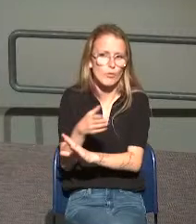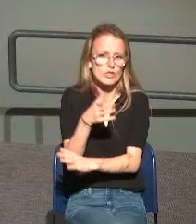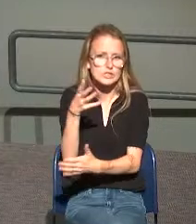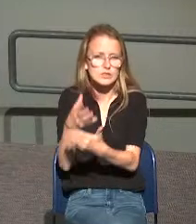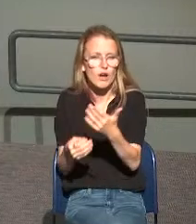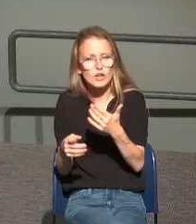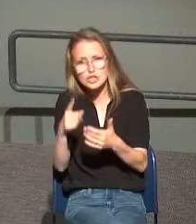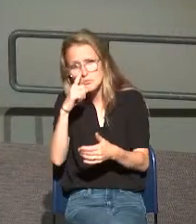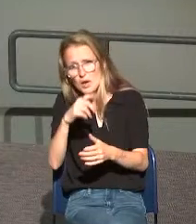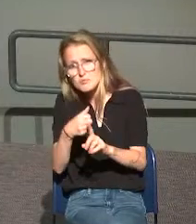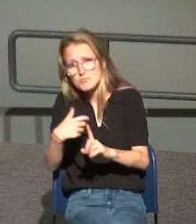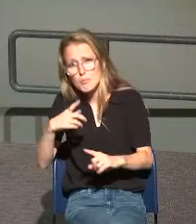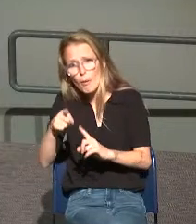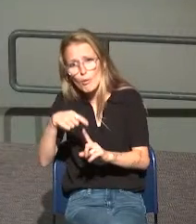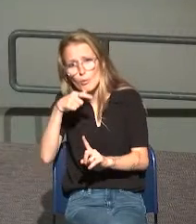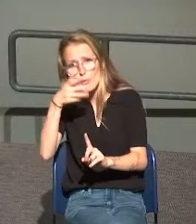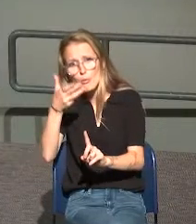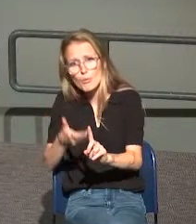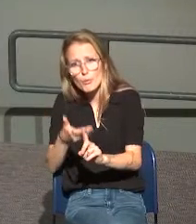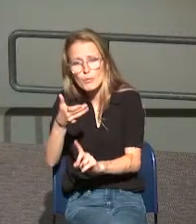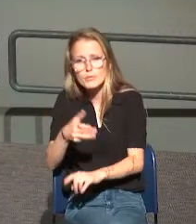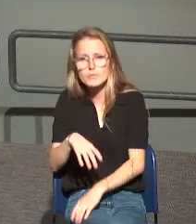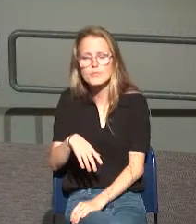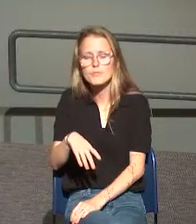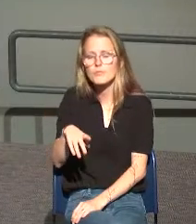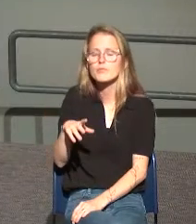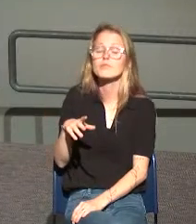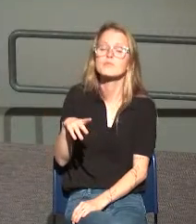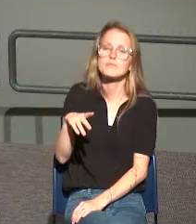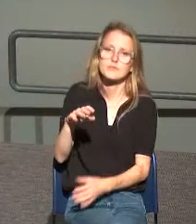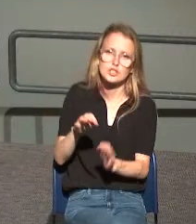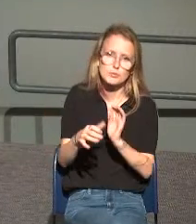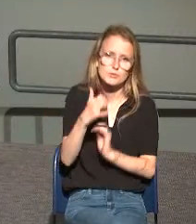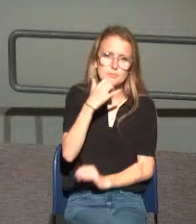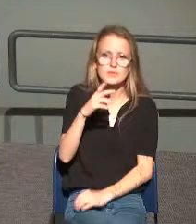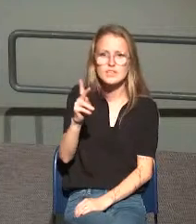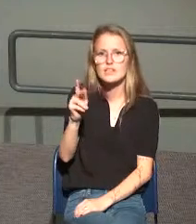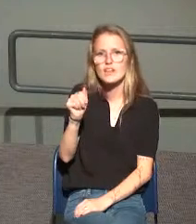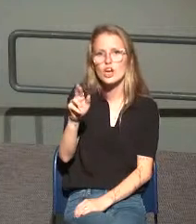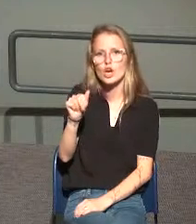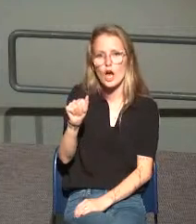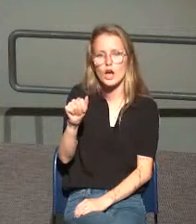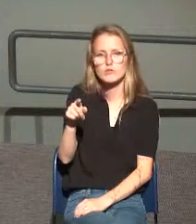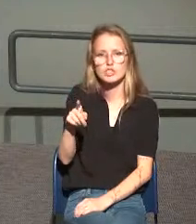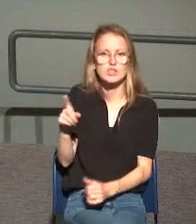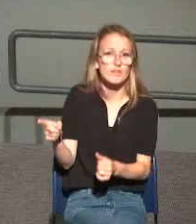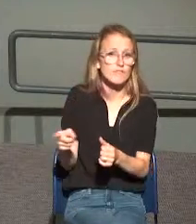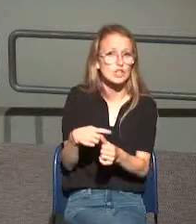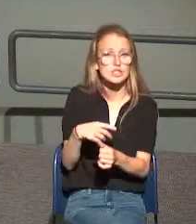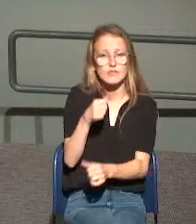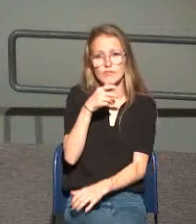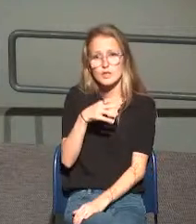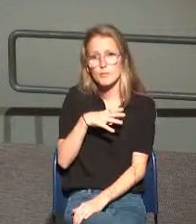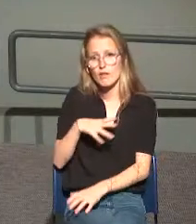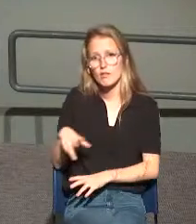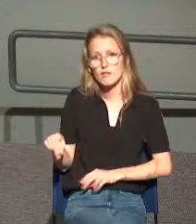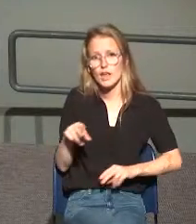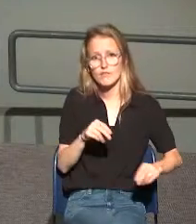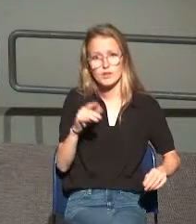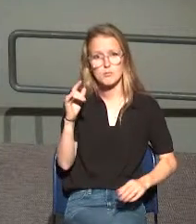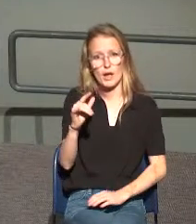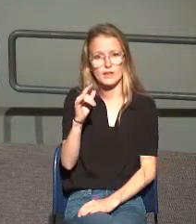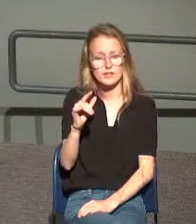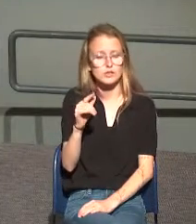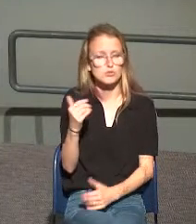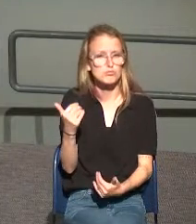here? Right. So Kara Hultgreen was the first female Navy pilot to qualify